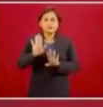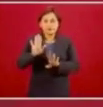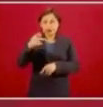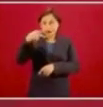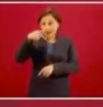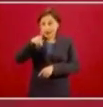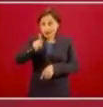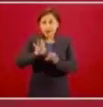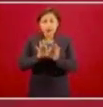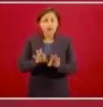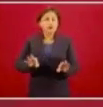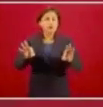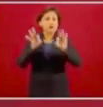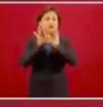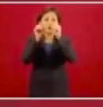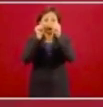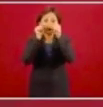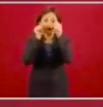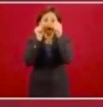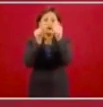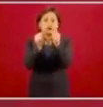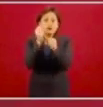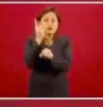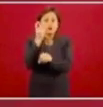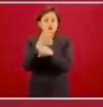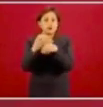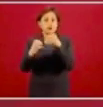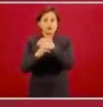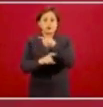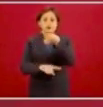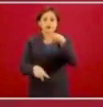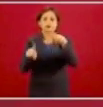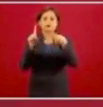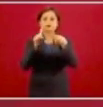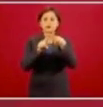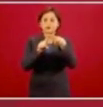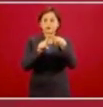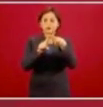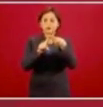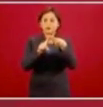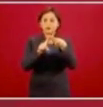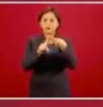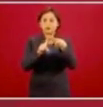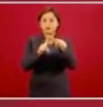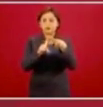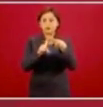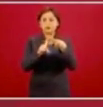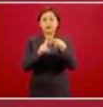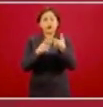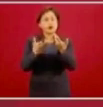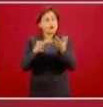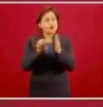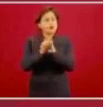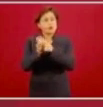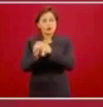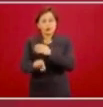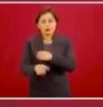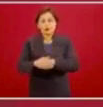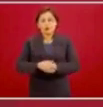So it is very important to not lose sight of two things. One of them